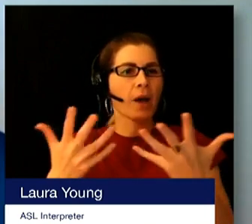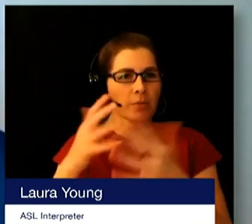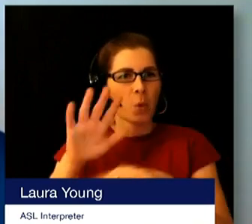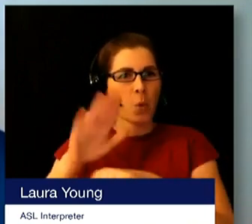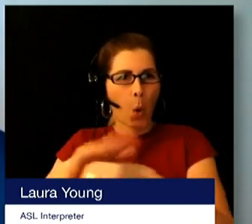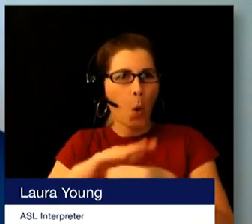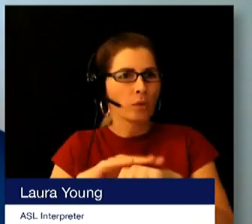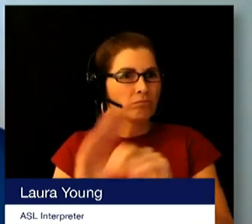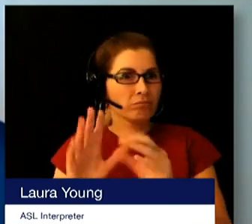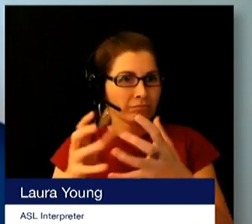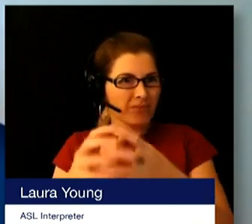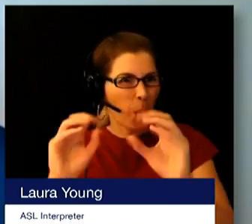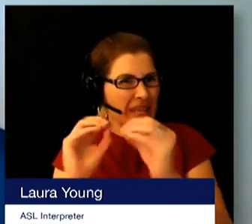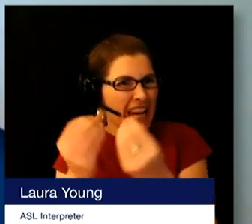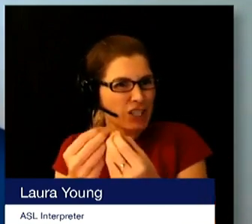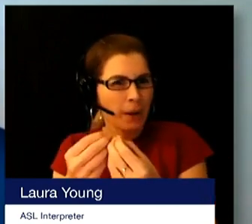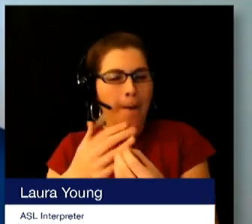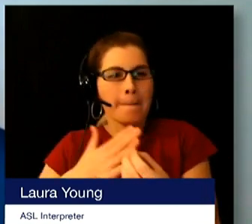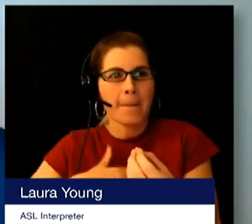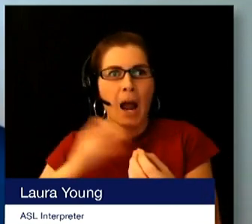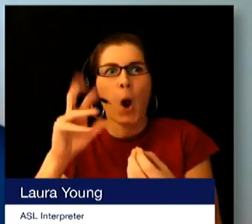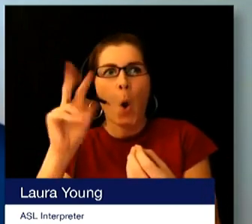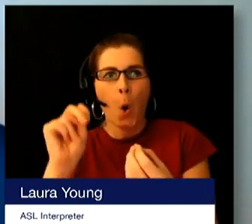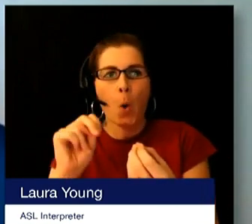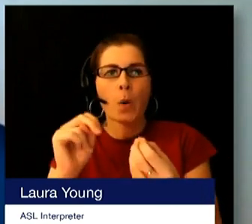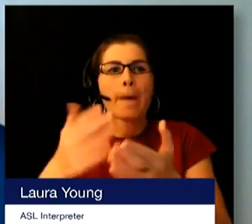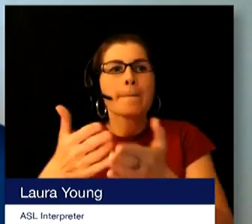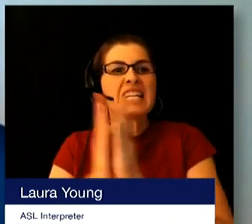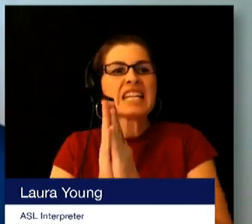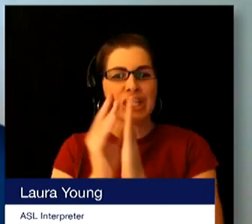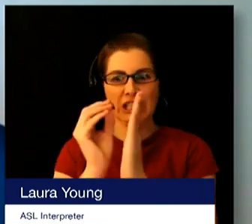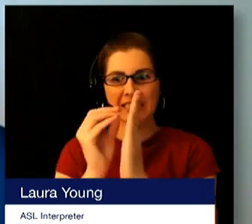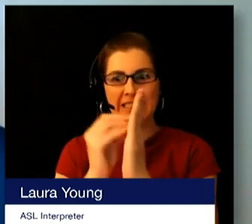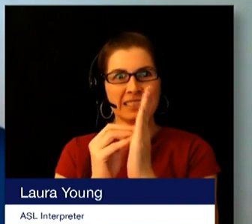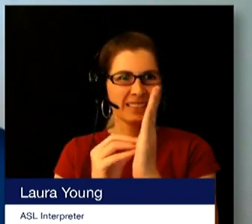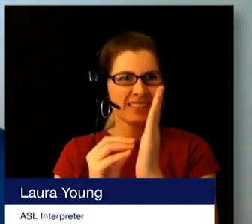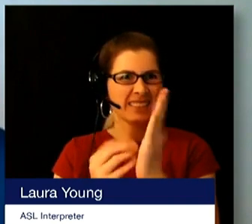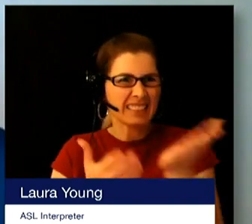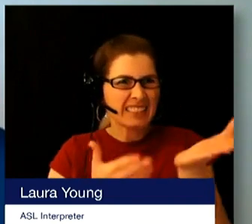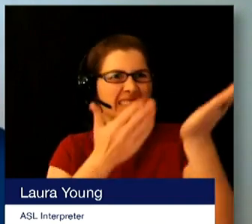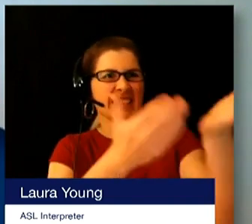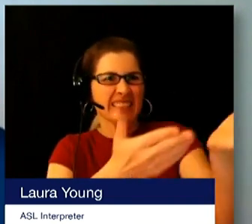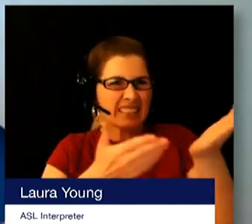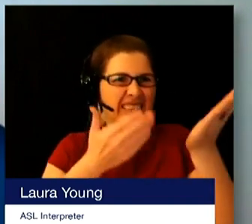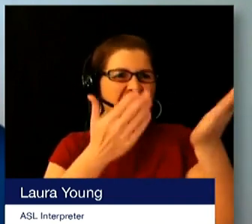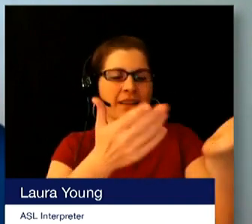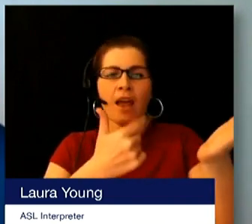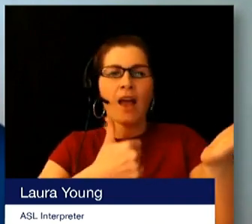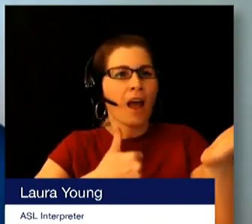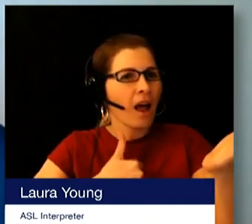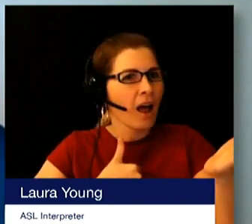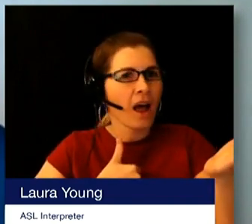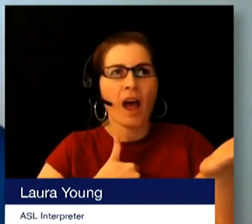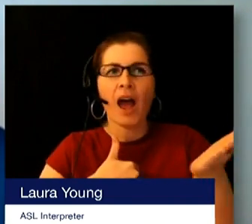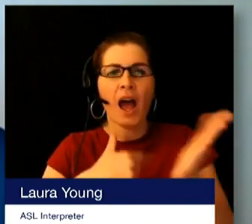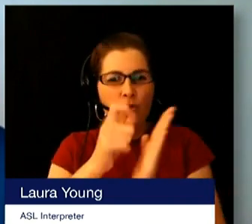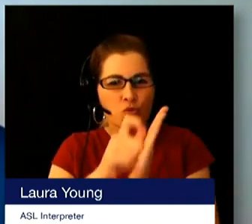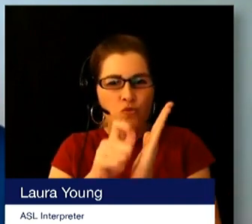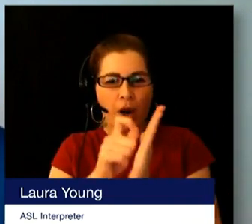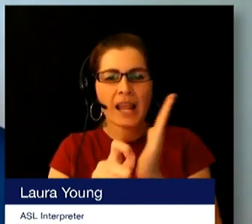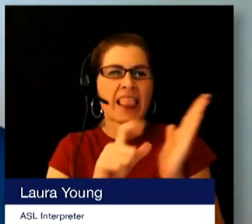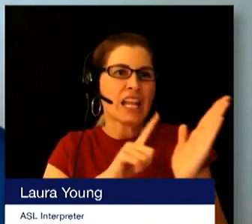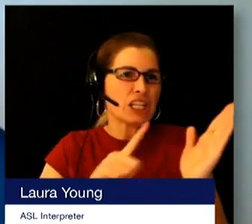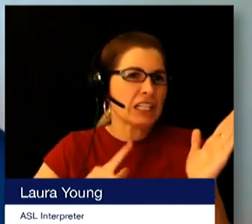to put my own petitions together. I wrote op-eds. I would draft